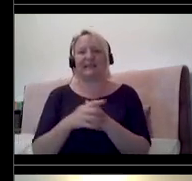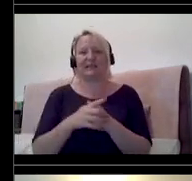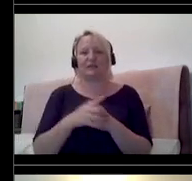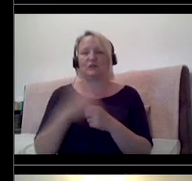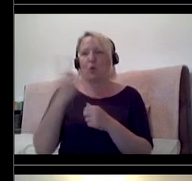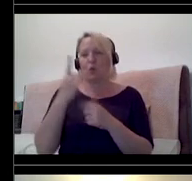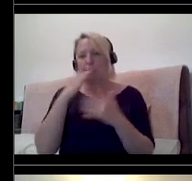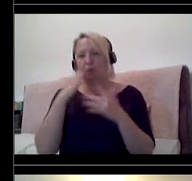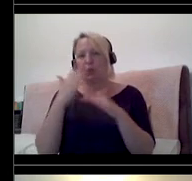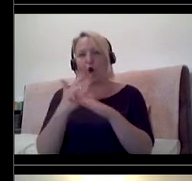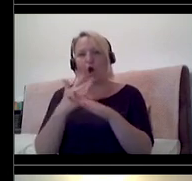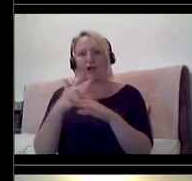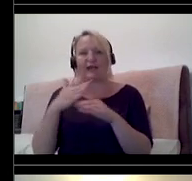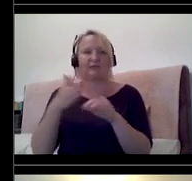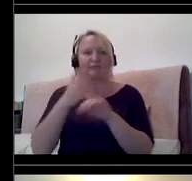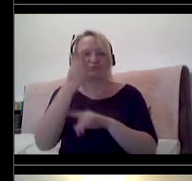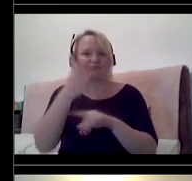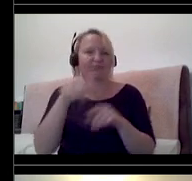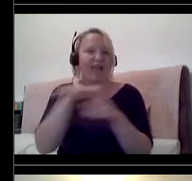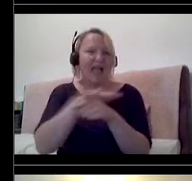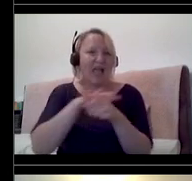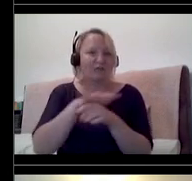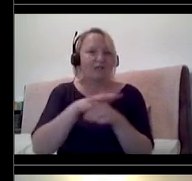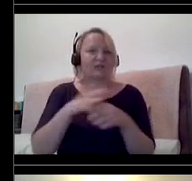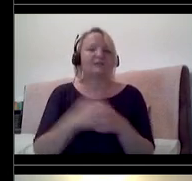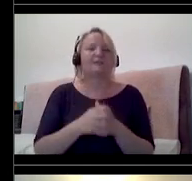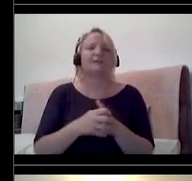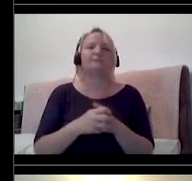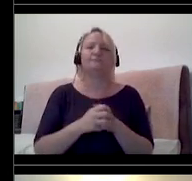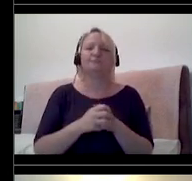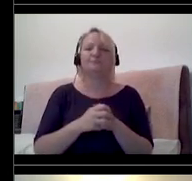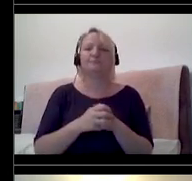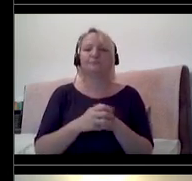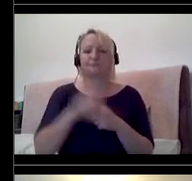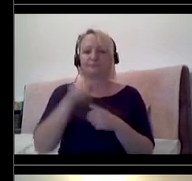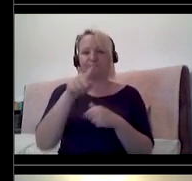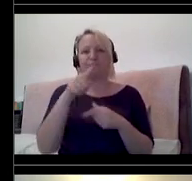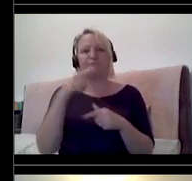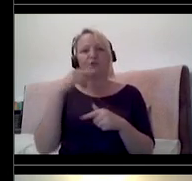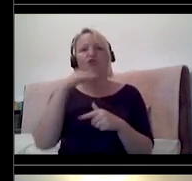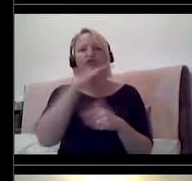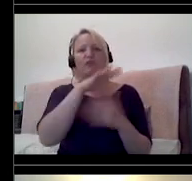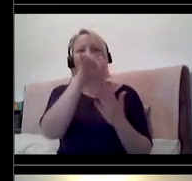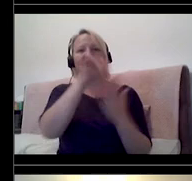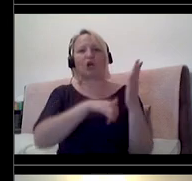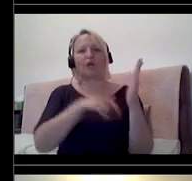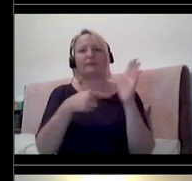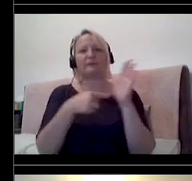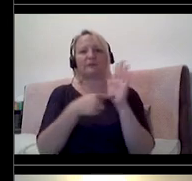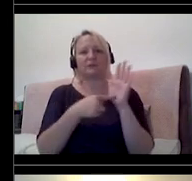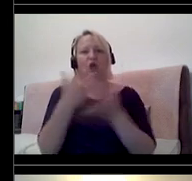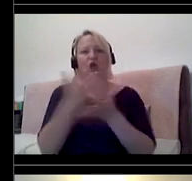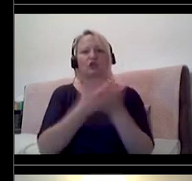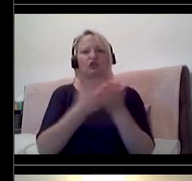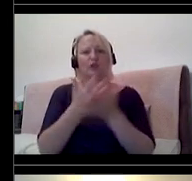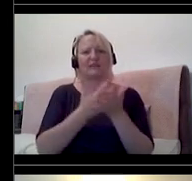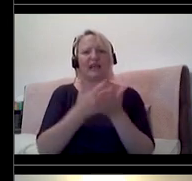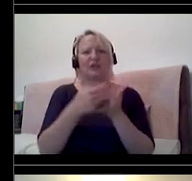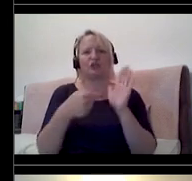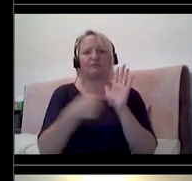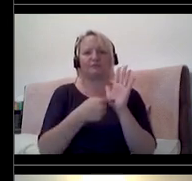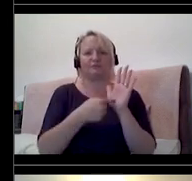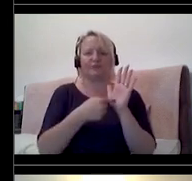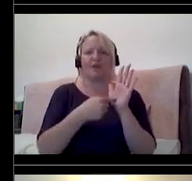constructing. Those measures are set out in one of the draft documents in the consultation, the outline traffic management plan